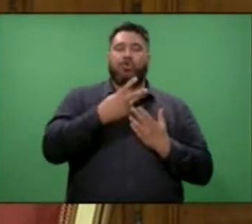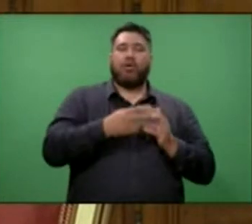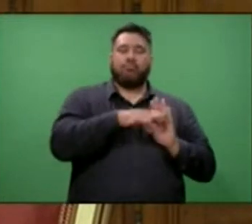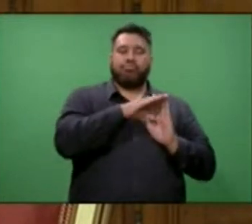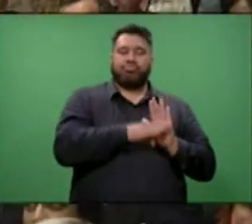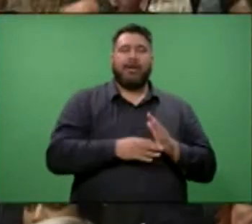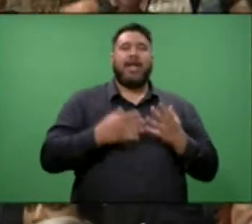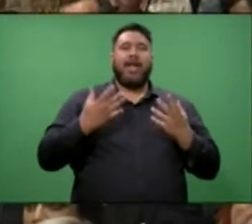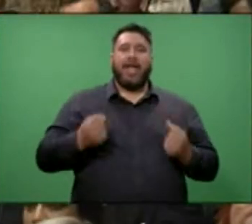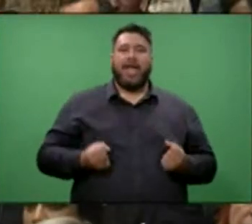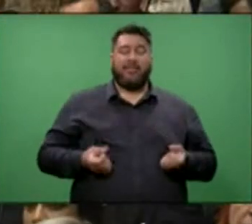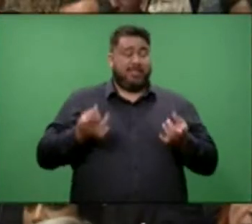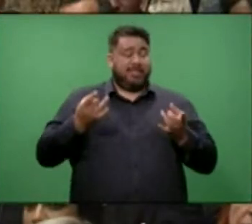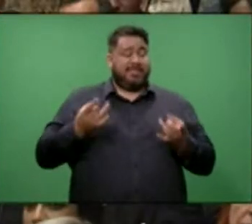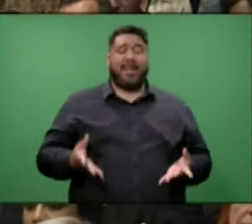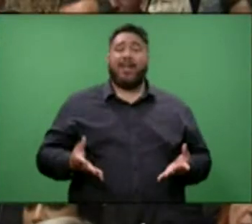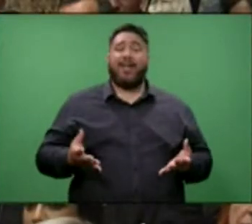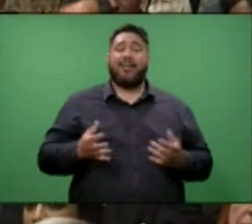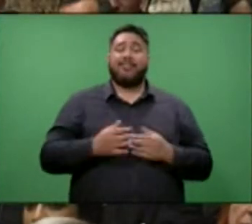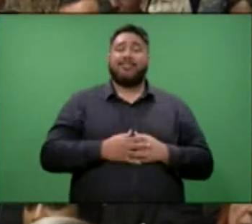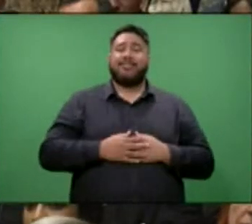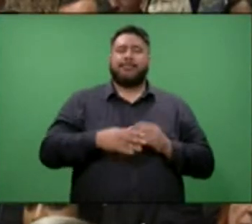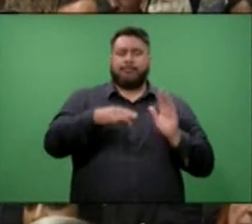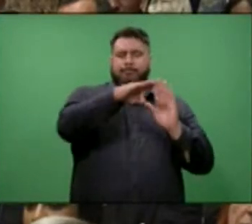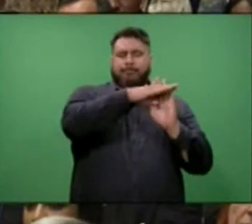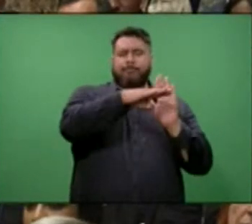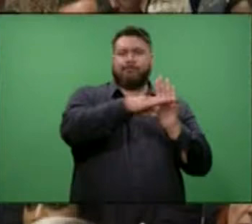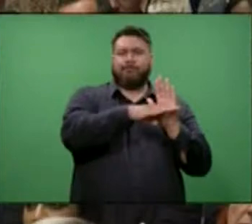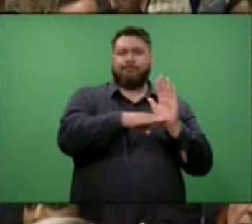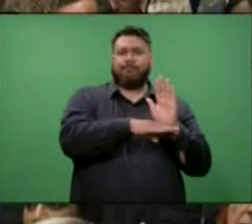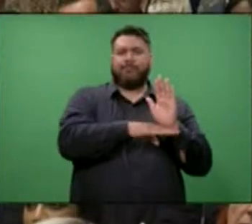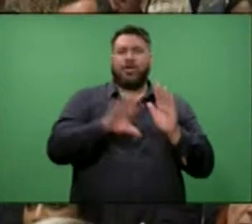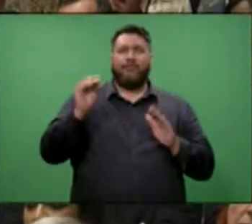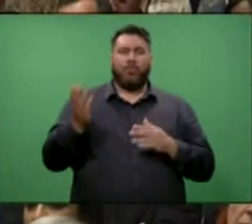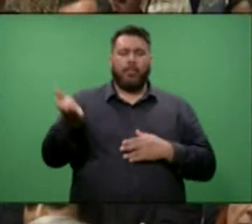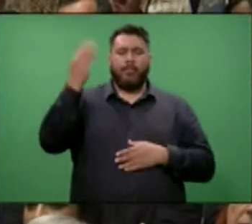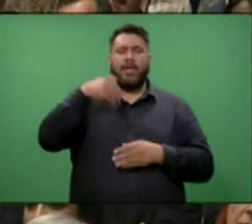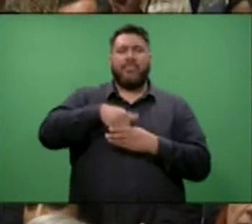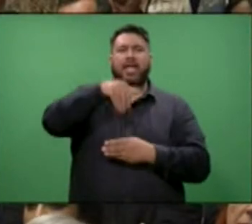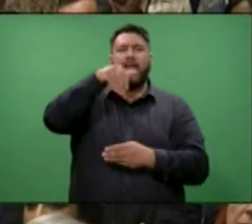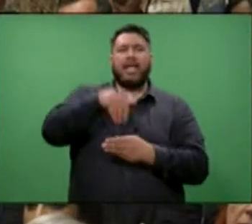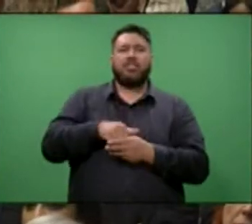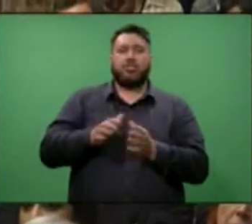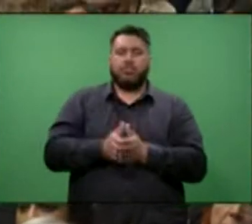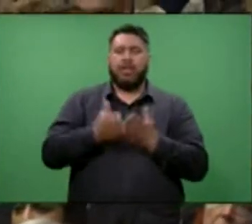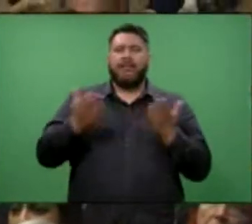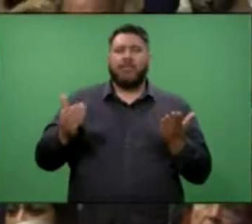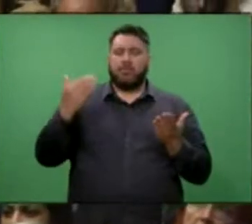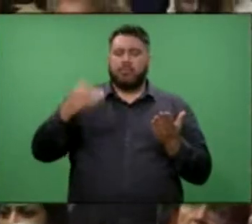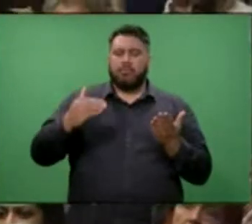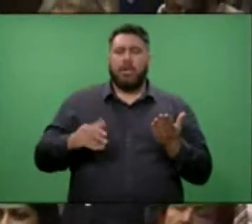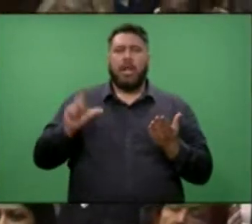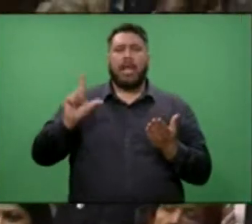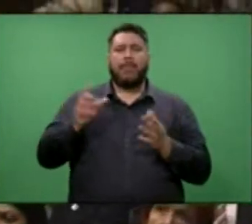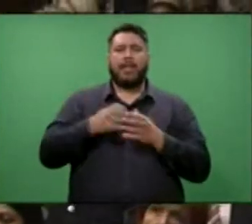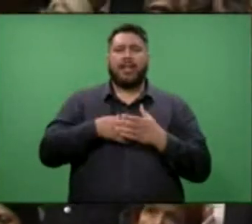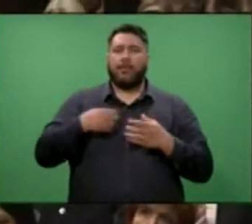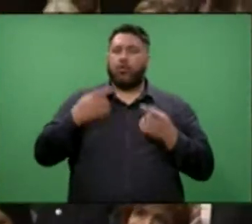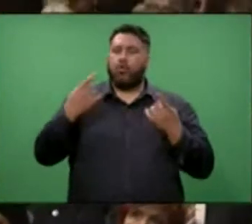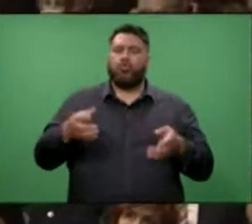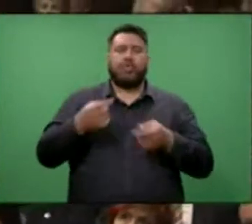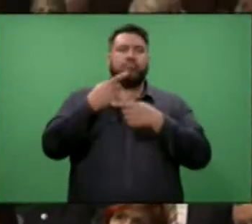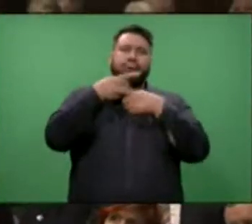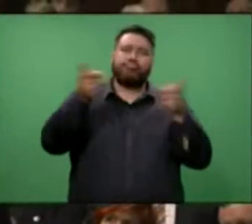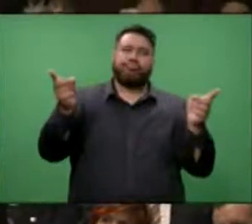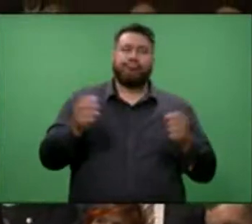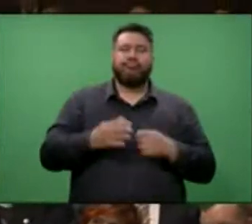accelerated as the plans for recovery set out in Labor's election manifesto are implemented. The New Zealand economy has held up